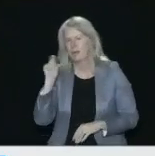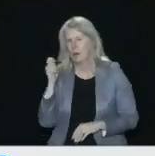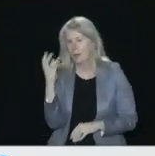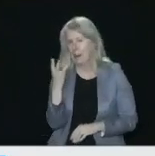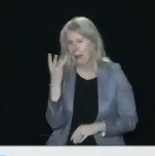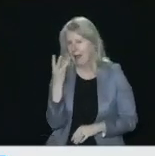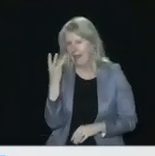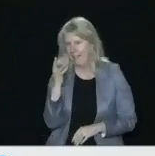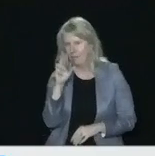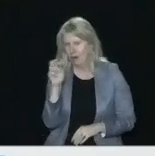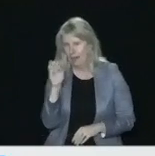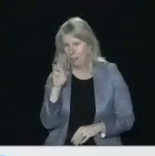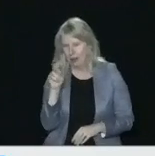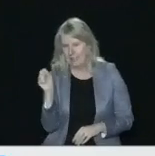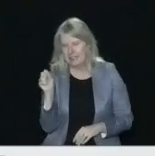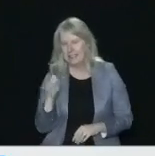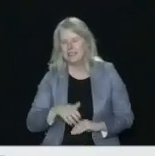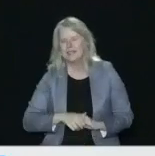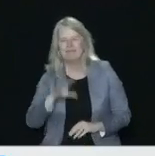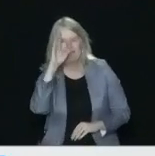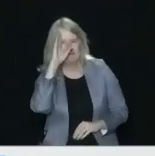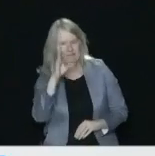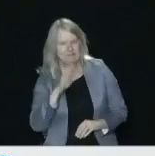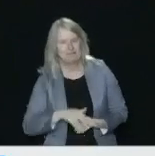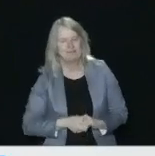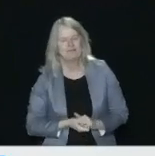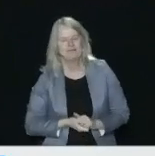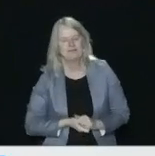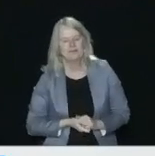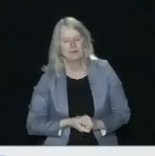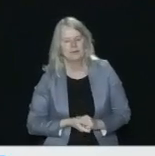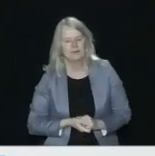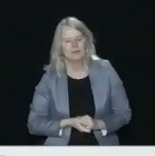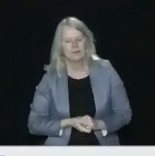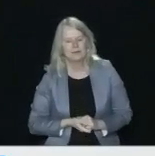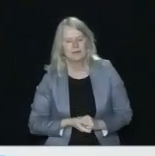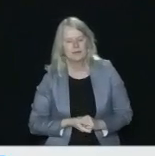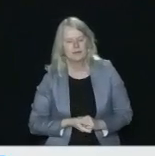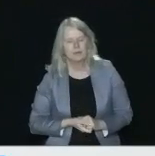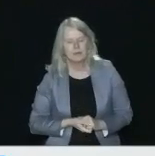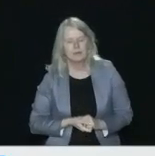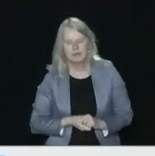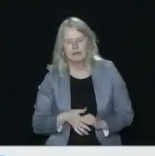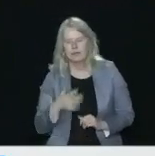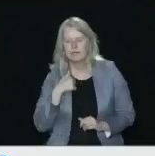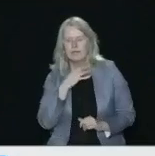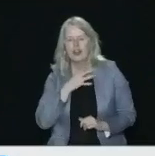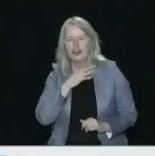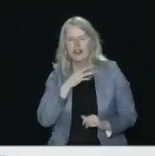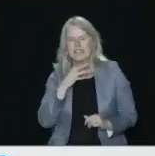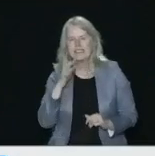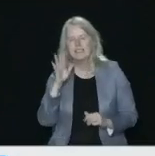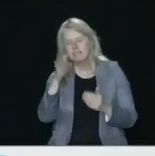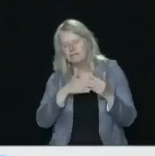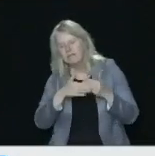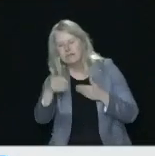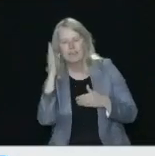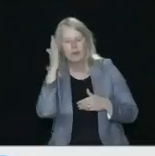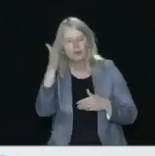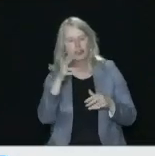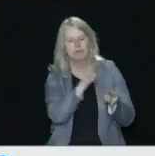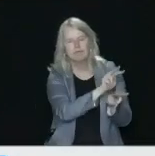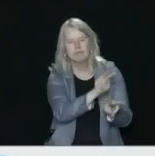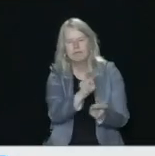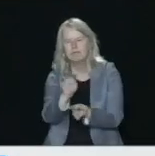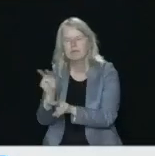communicating a new guidance on this. But when it comes to social